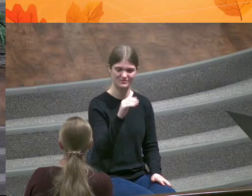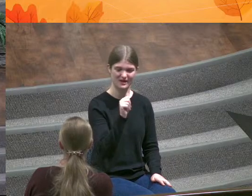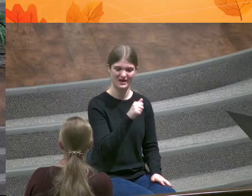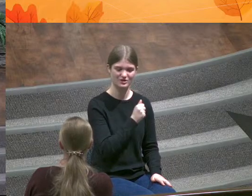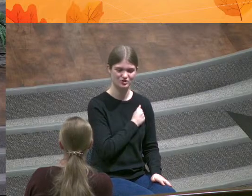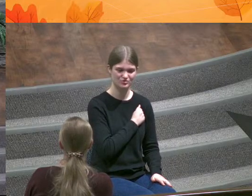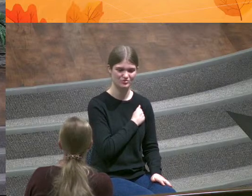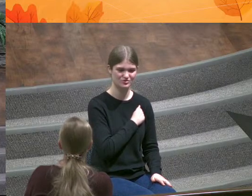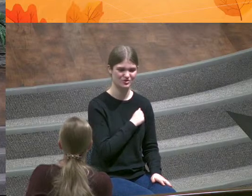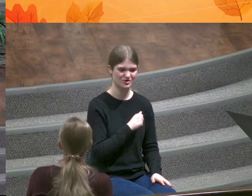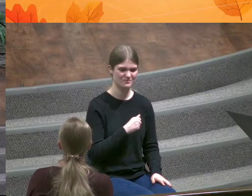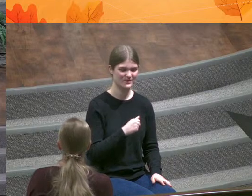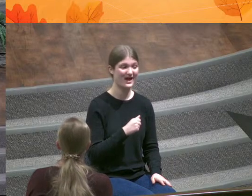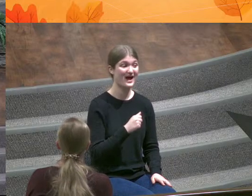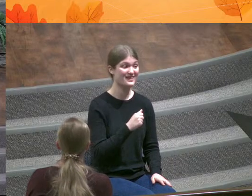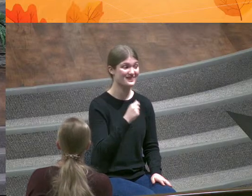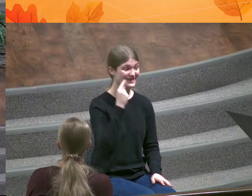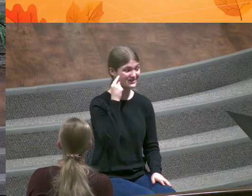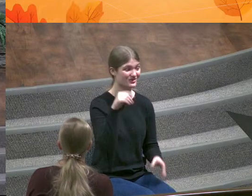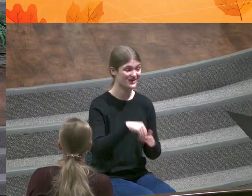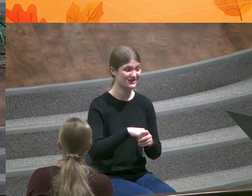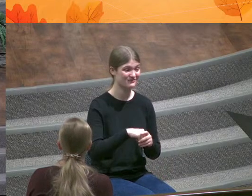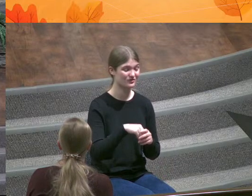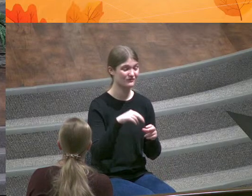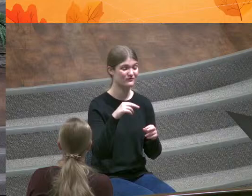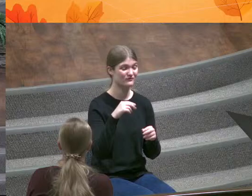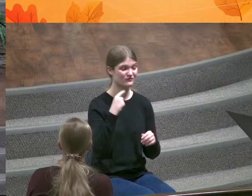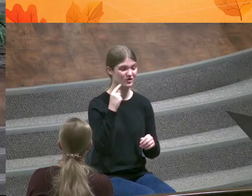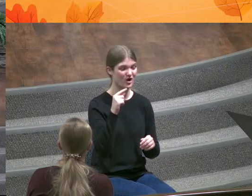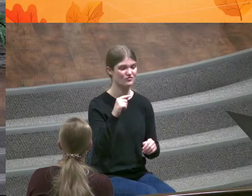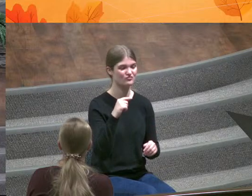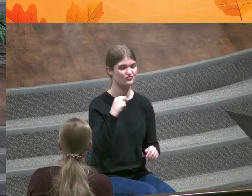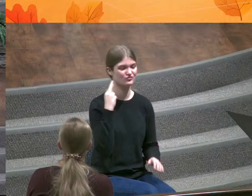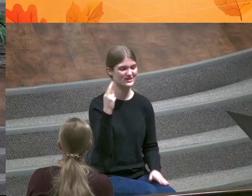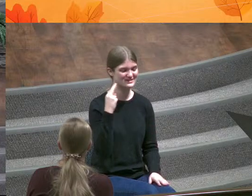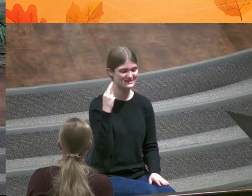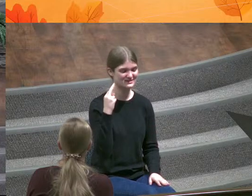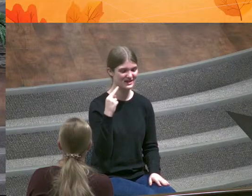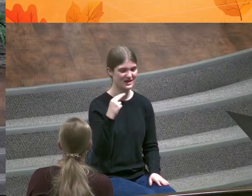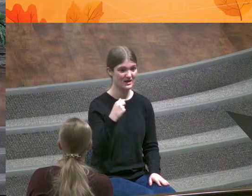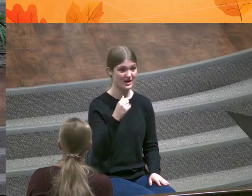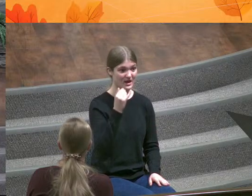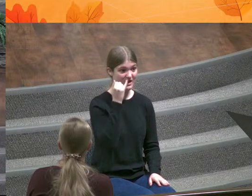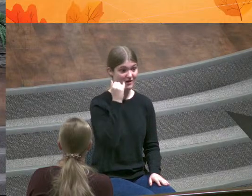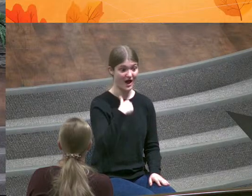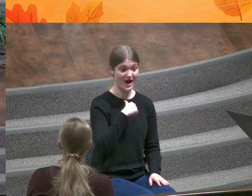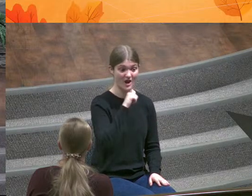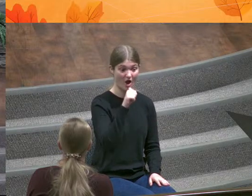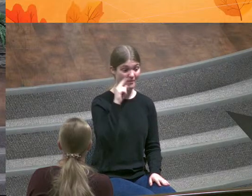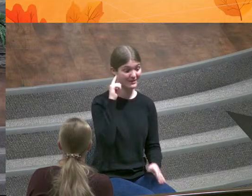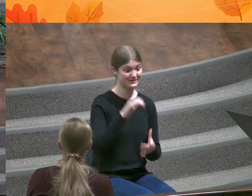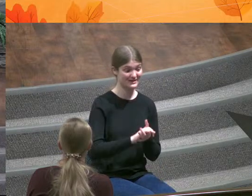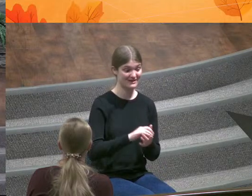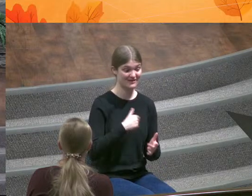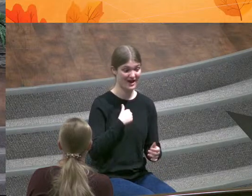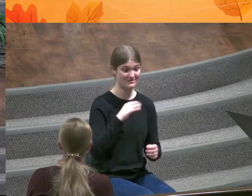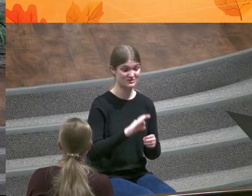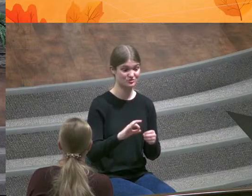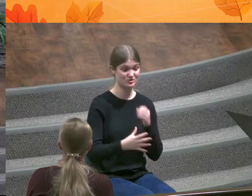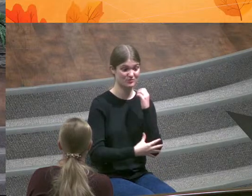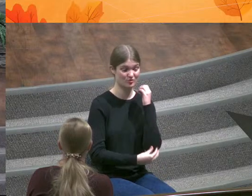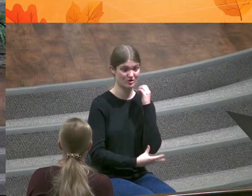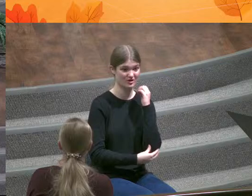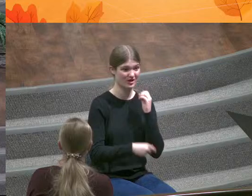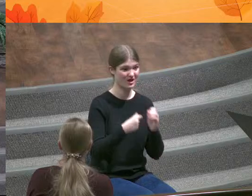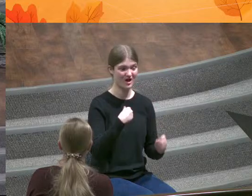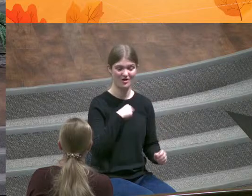But if I don't think I'm spiritually impoverished based on my own goodness, I'll never submit to the righteousness or the holiness